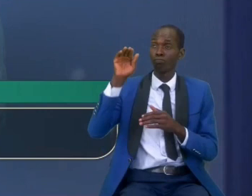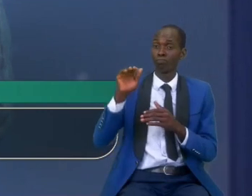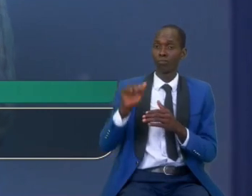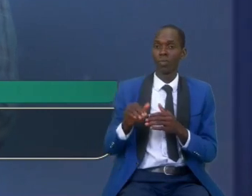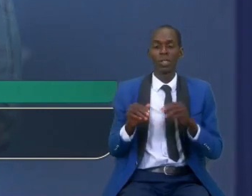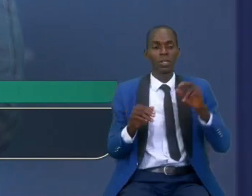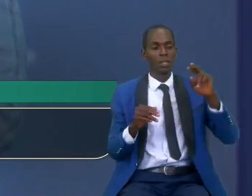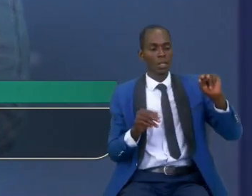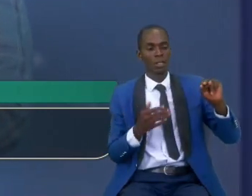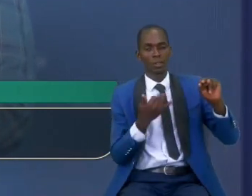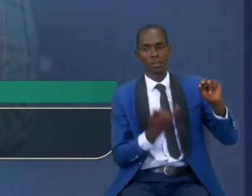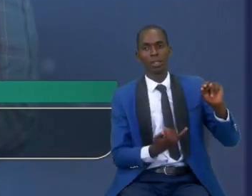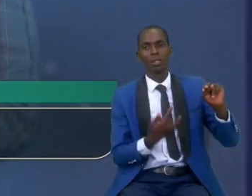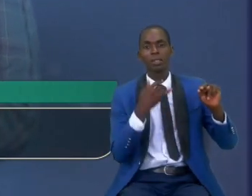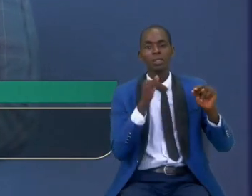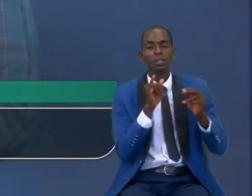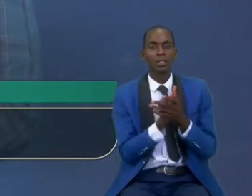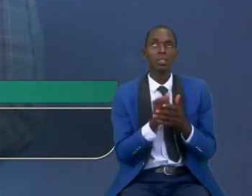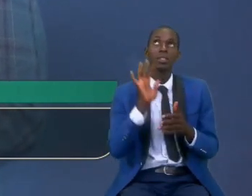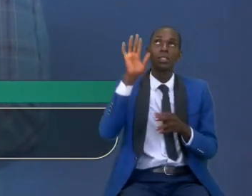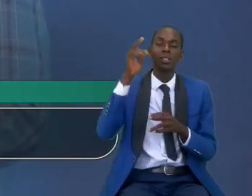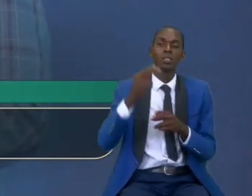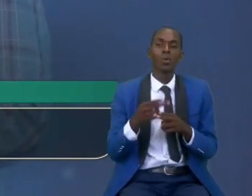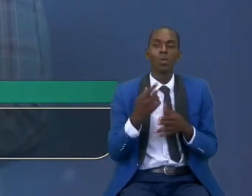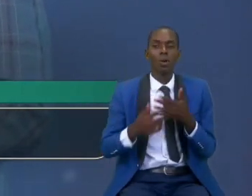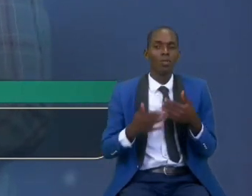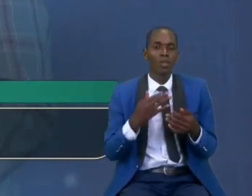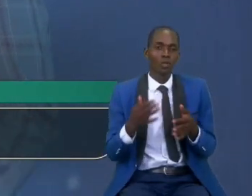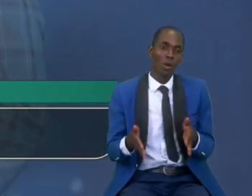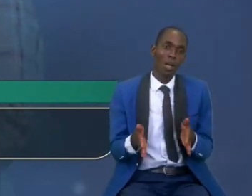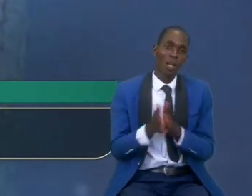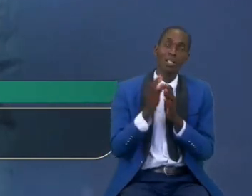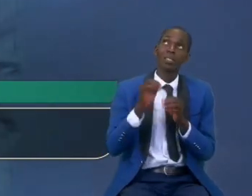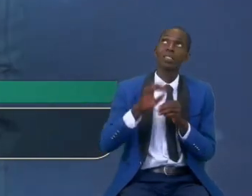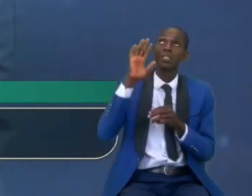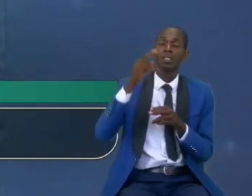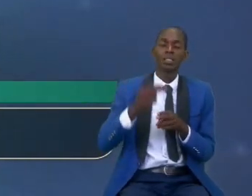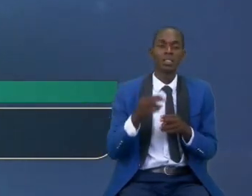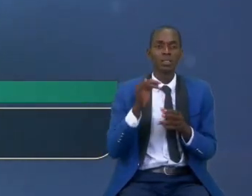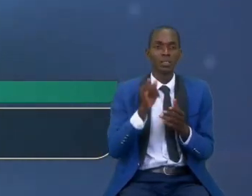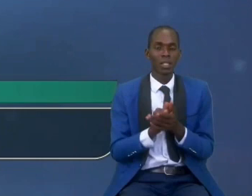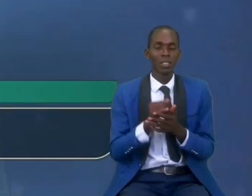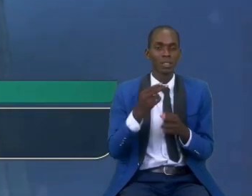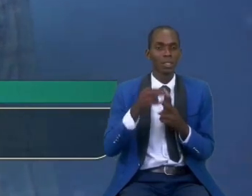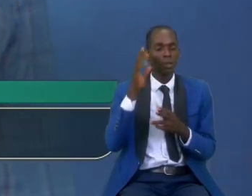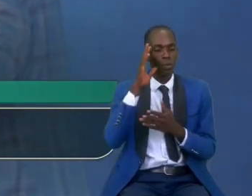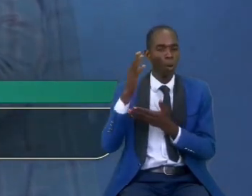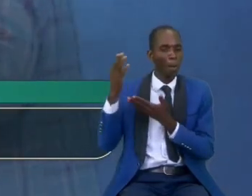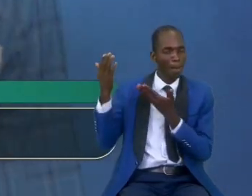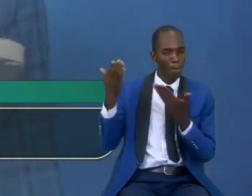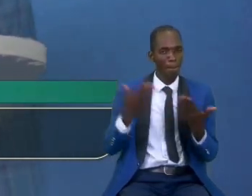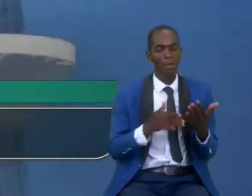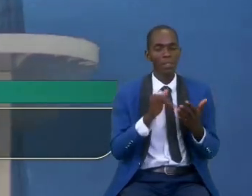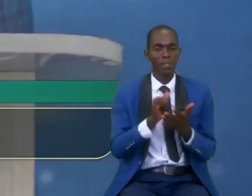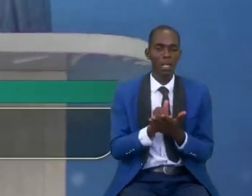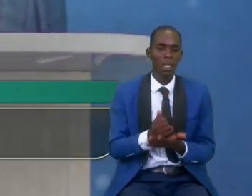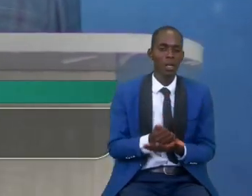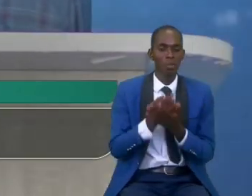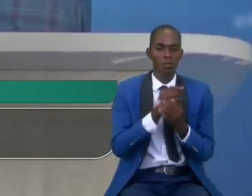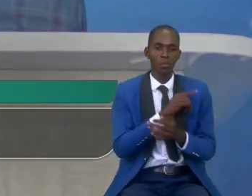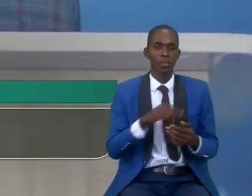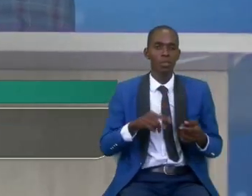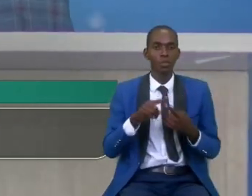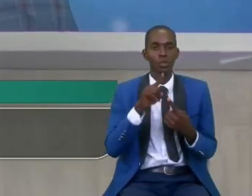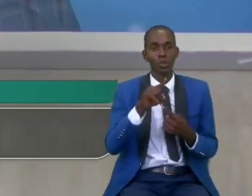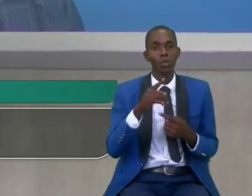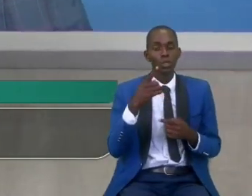that intervention unto you, the name of the Lord. He says, thou shalt bring forth a child, and thou shall call